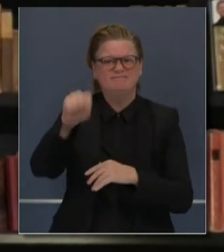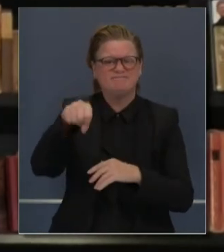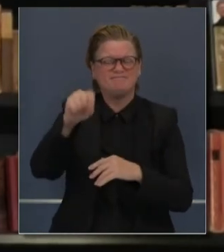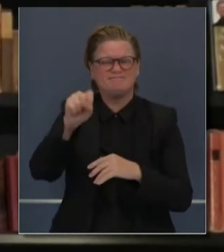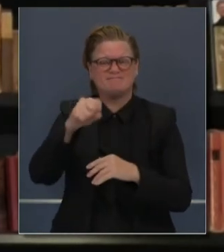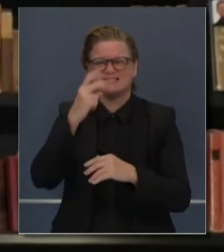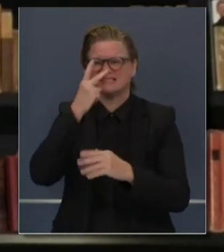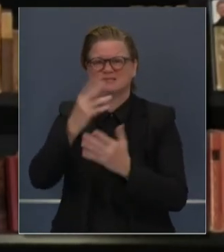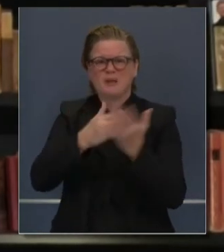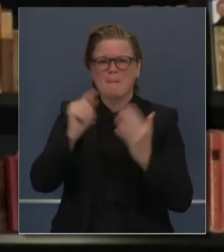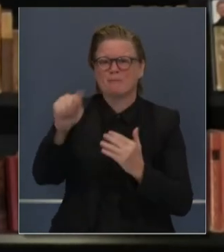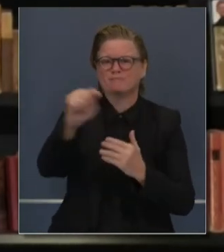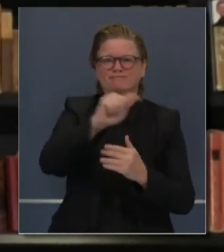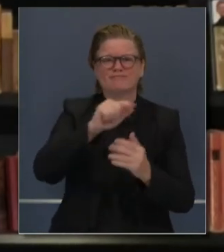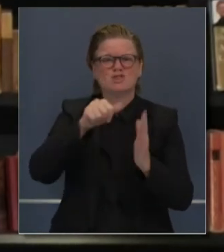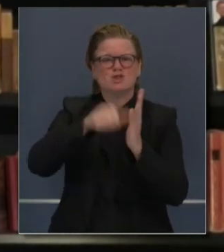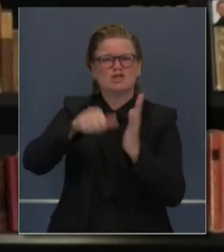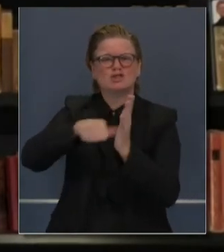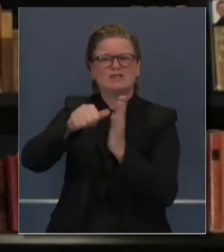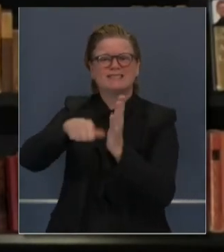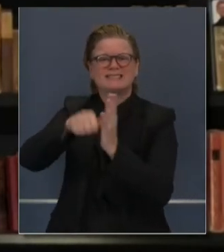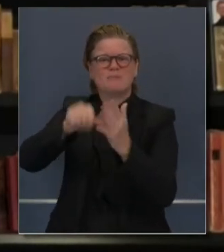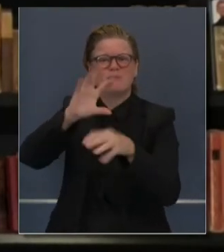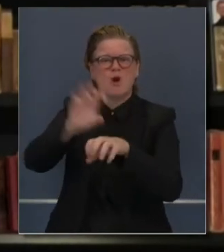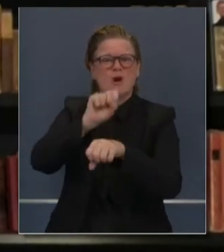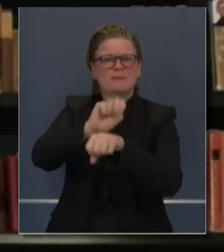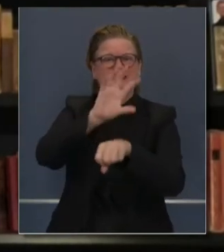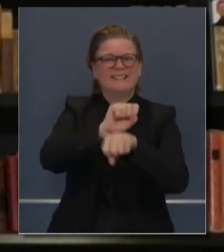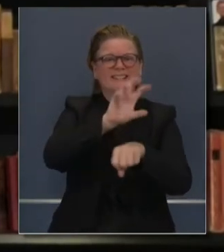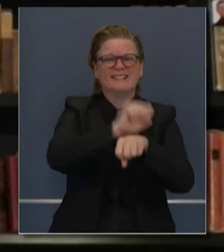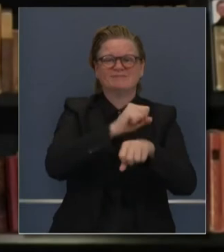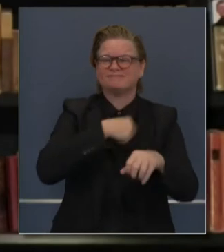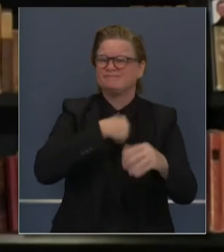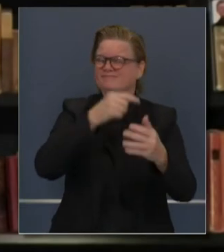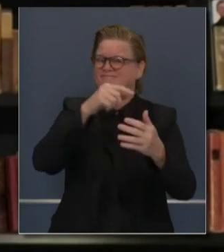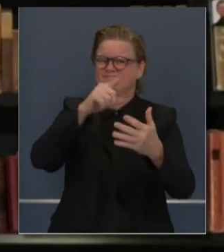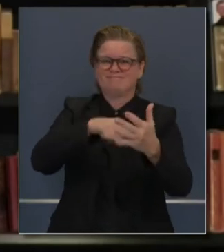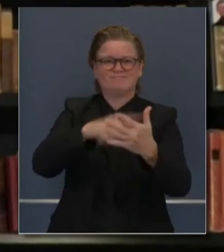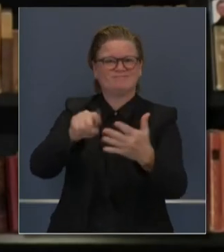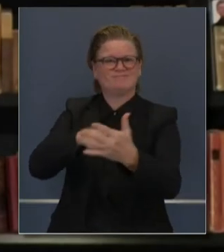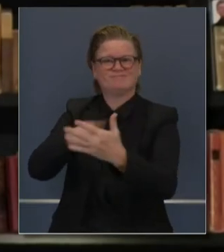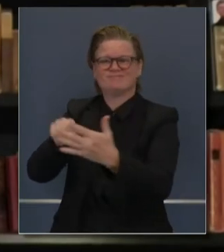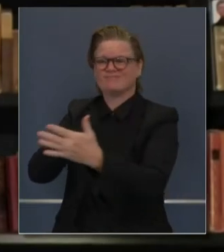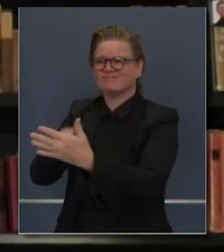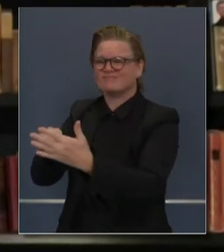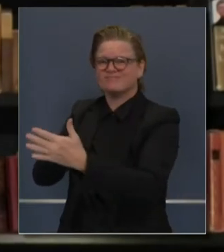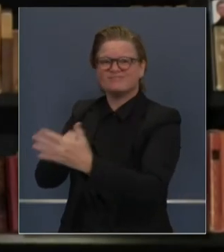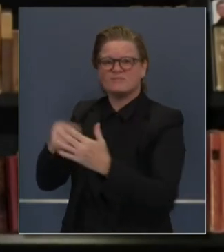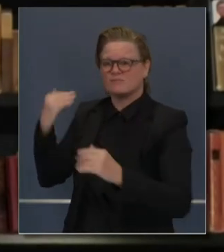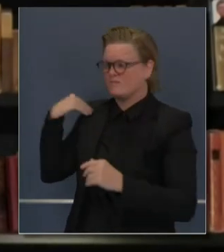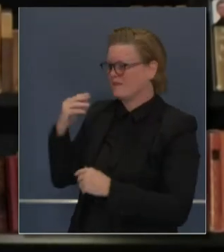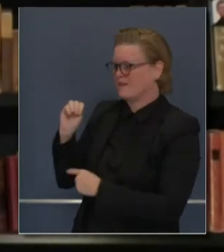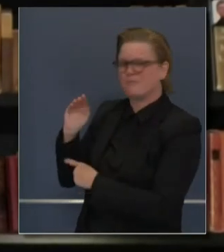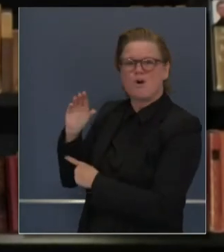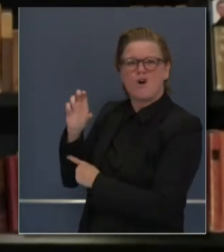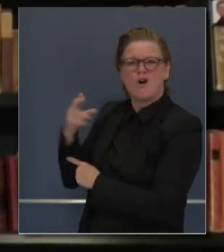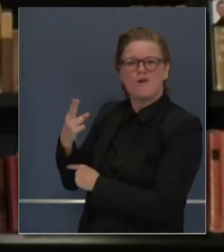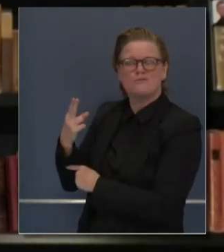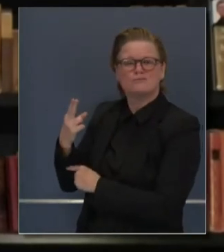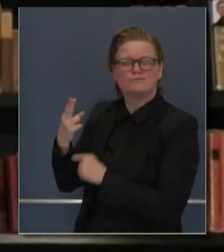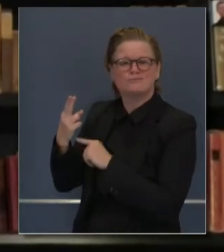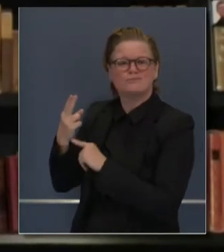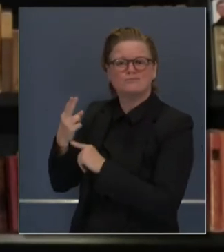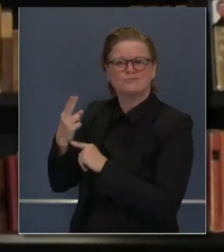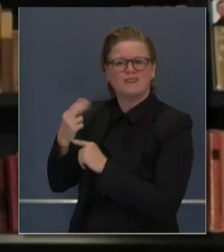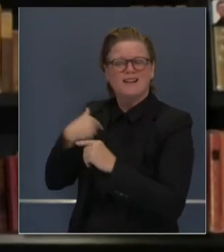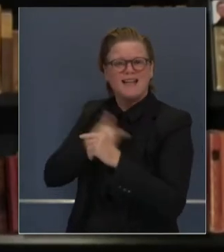formally about elected surgeries, which in the beginning of this pandemic certainly were suspended all voluntarily, I should add, in